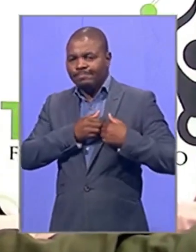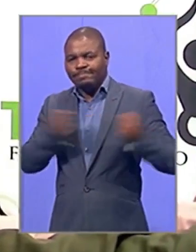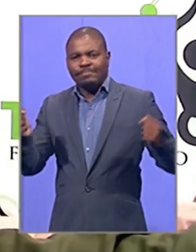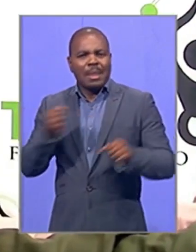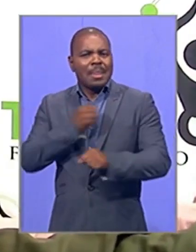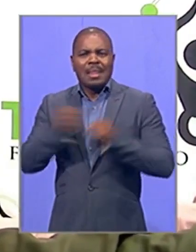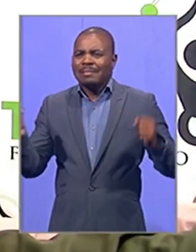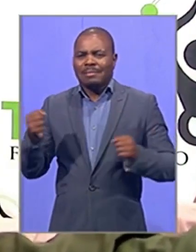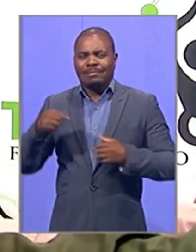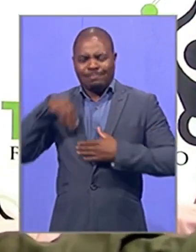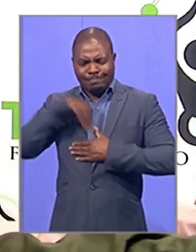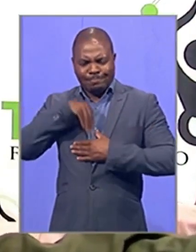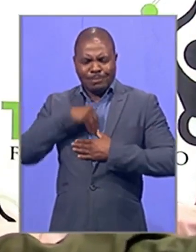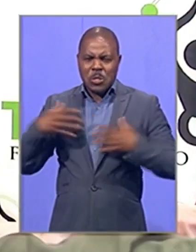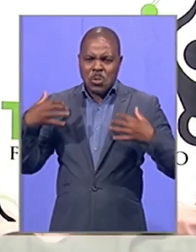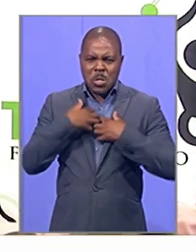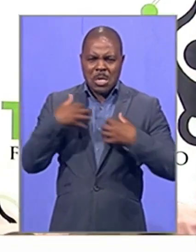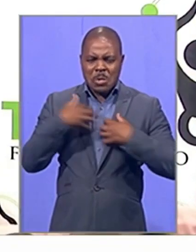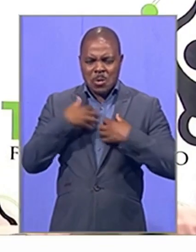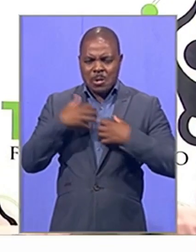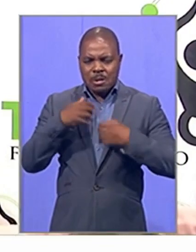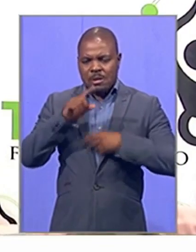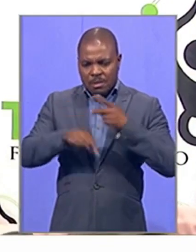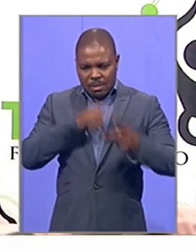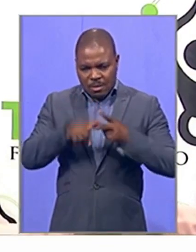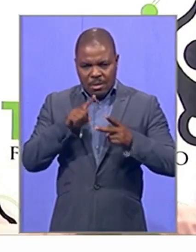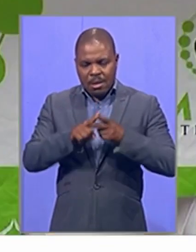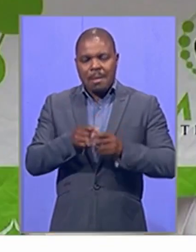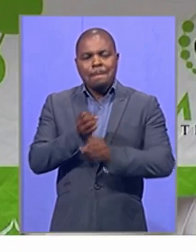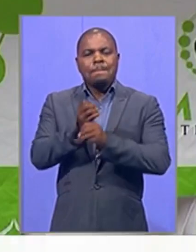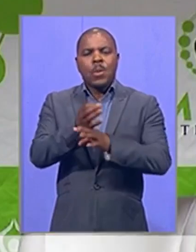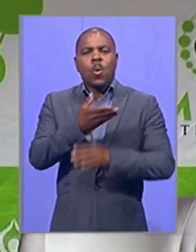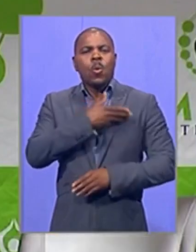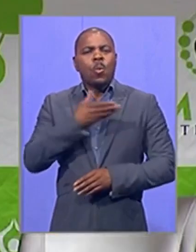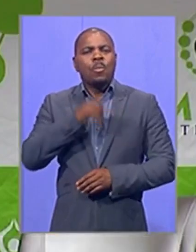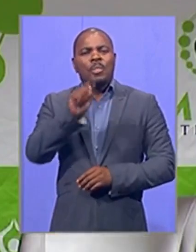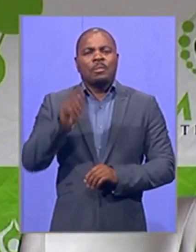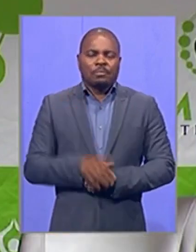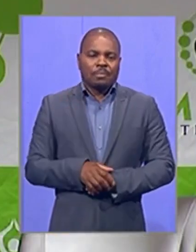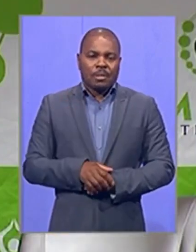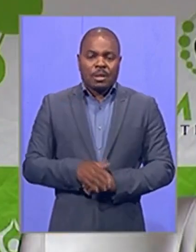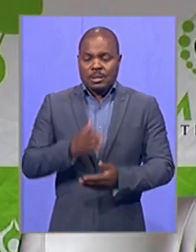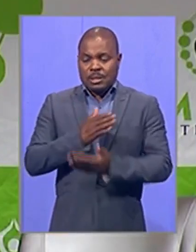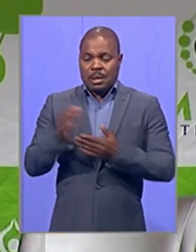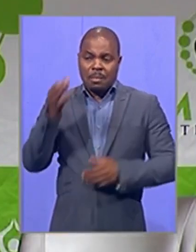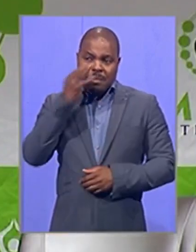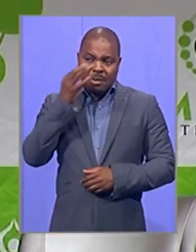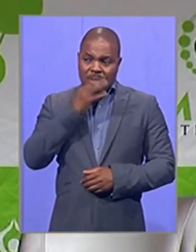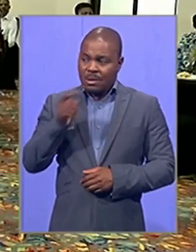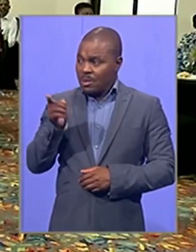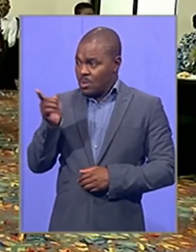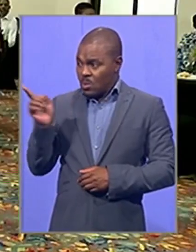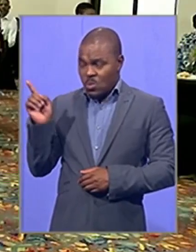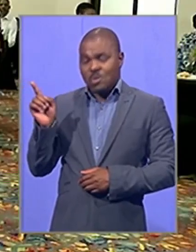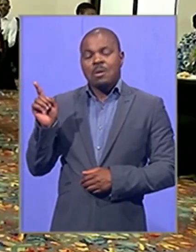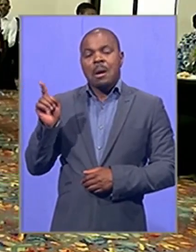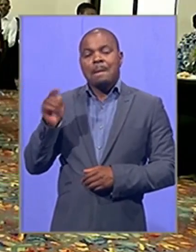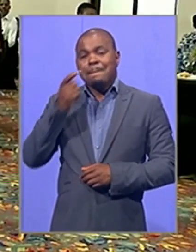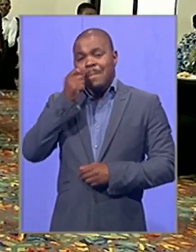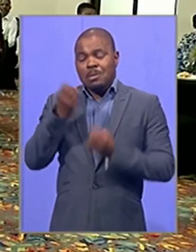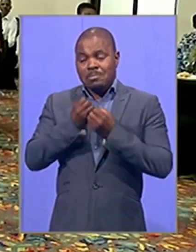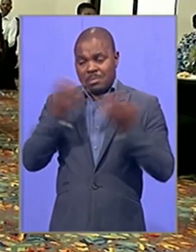ba tshwenyang, ba feleletsa ba ntshetsa seo mo go betseng bomme. Bangwe ba re banna bangwe ba goletse mo malapeng a bontwa dumela